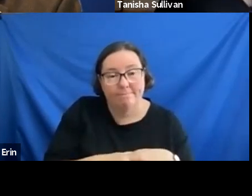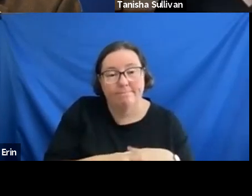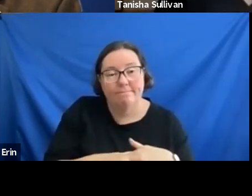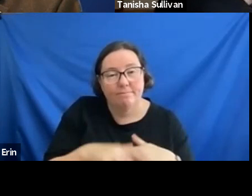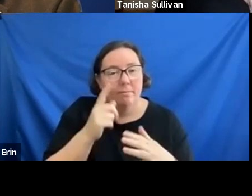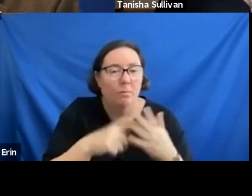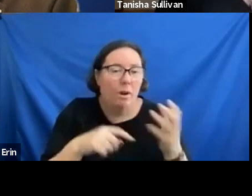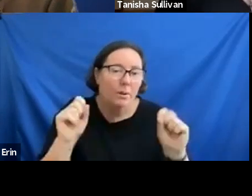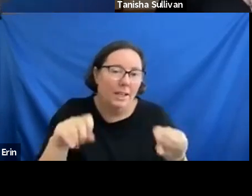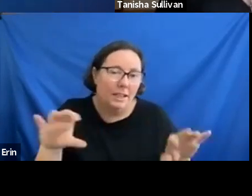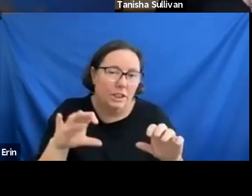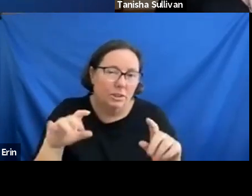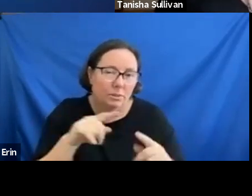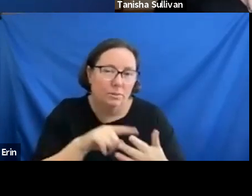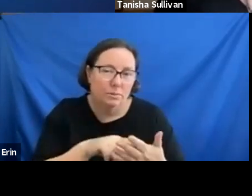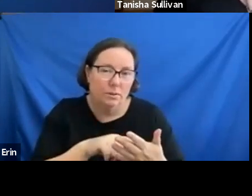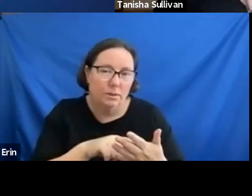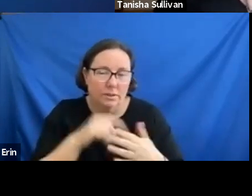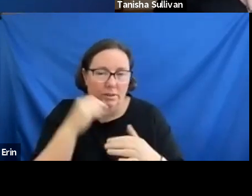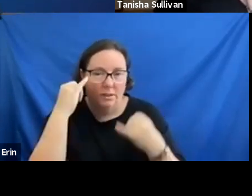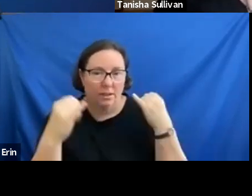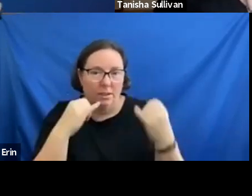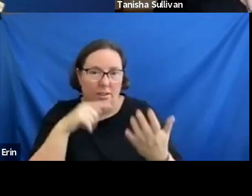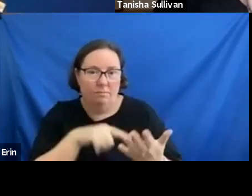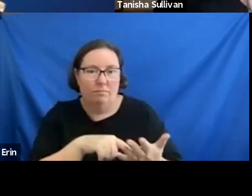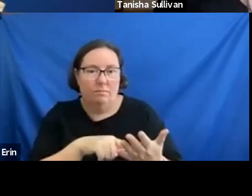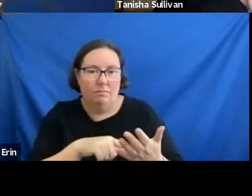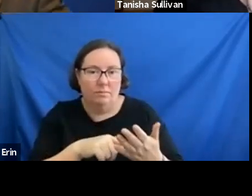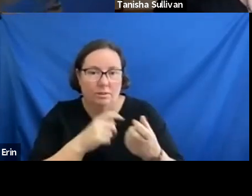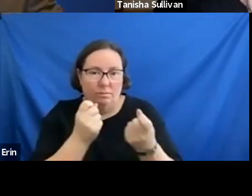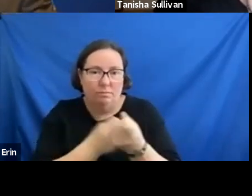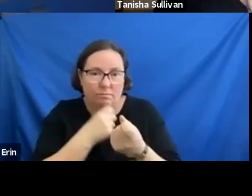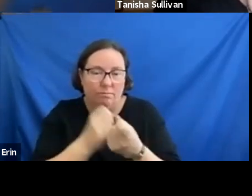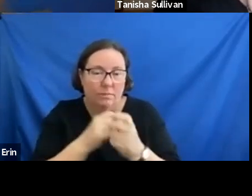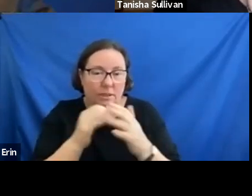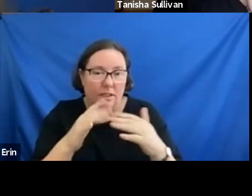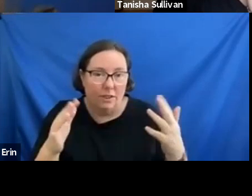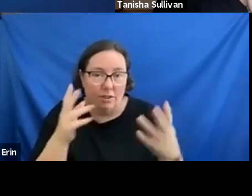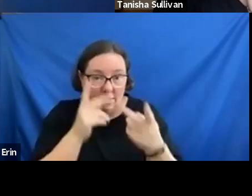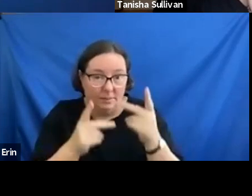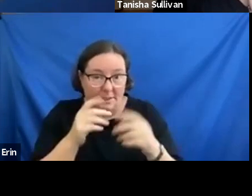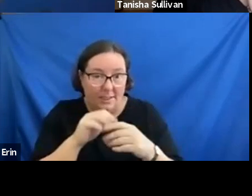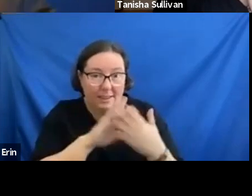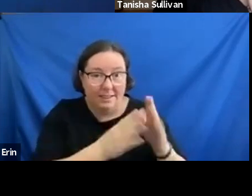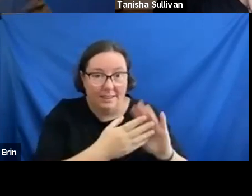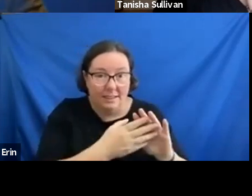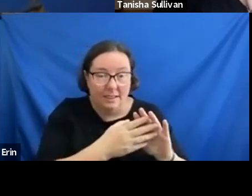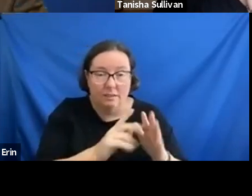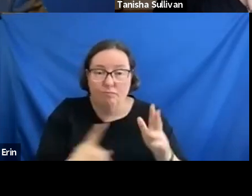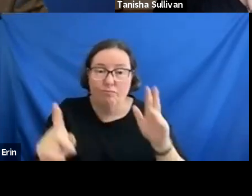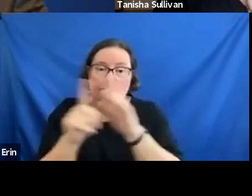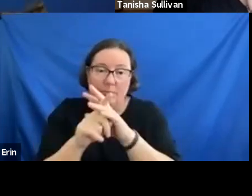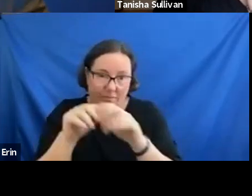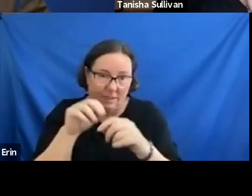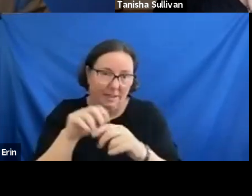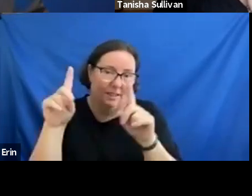is we can do to promote these different forms of diversity that we see in our city within our